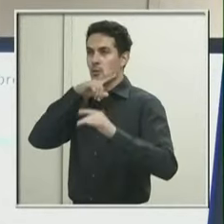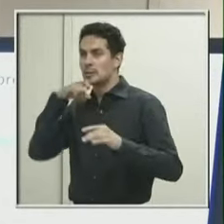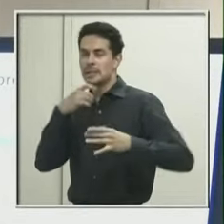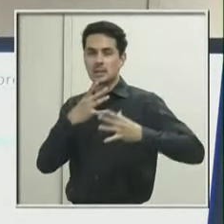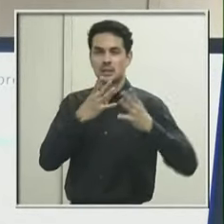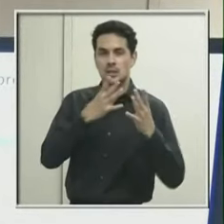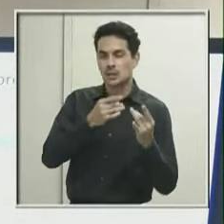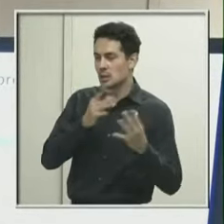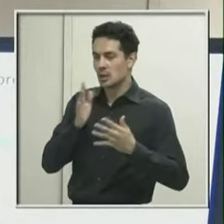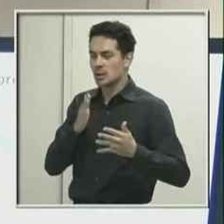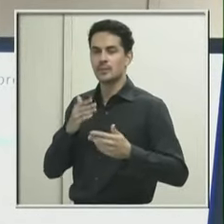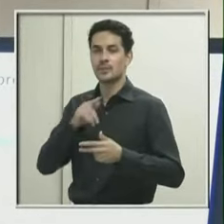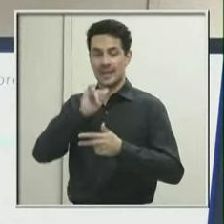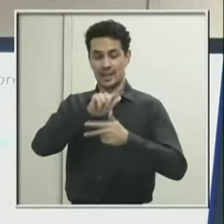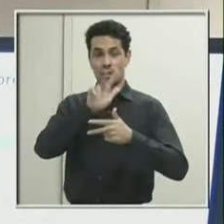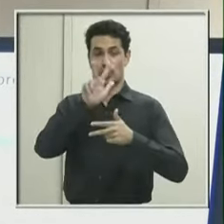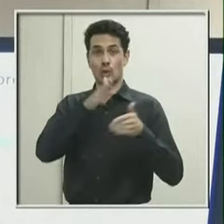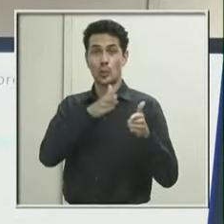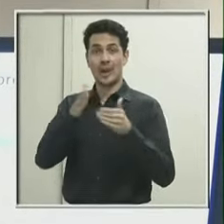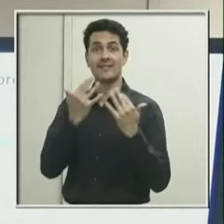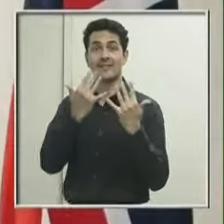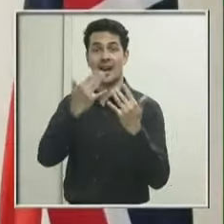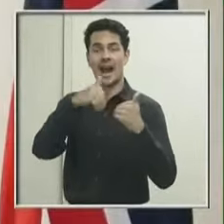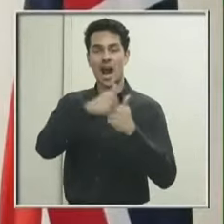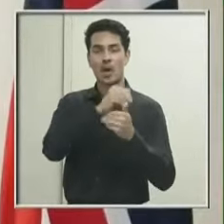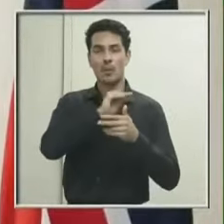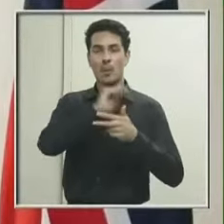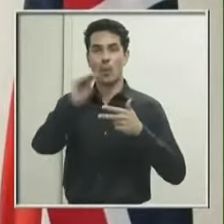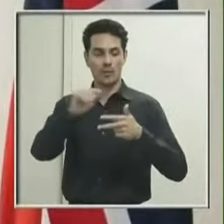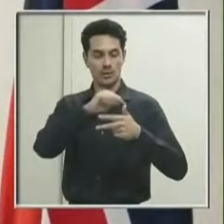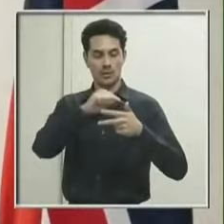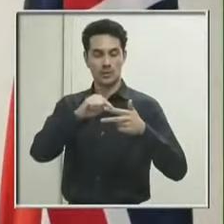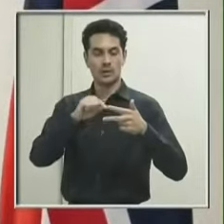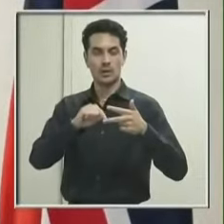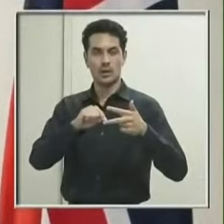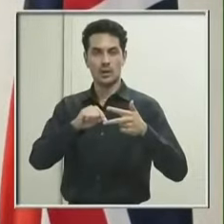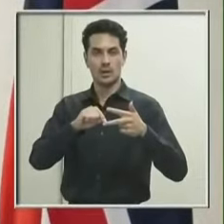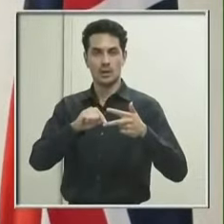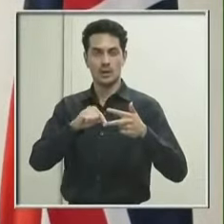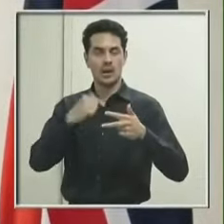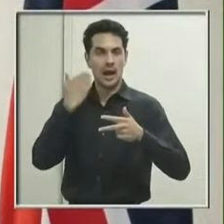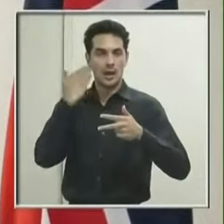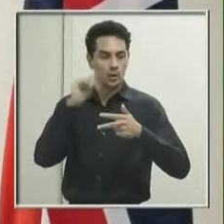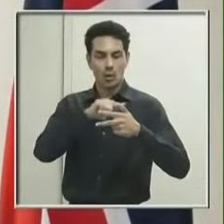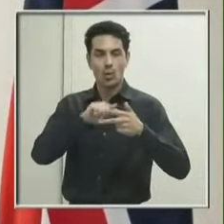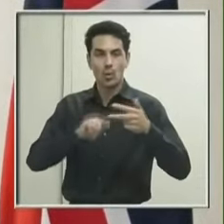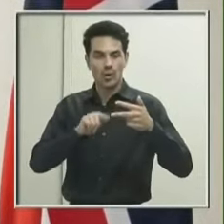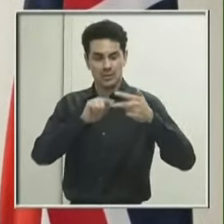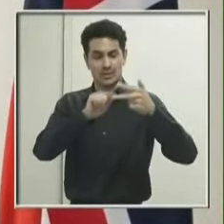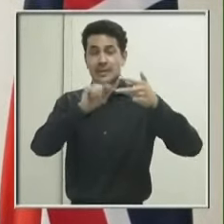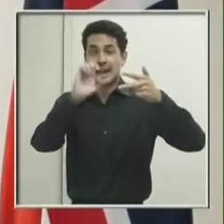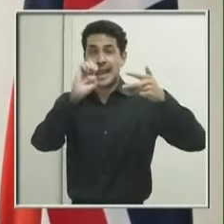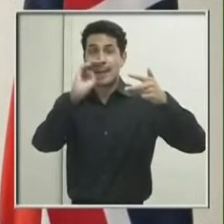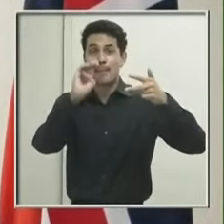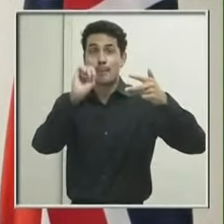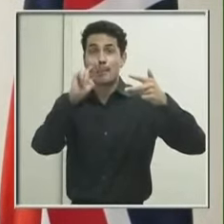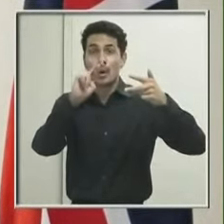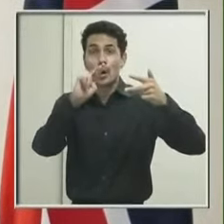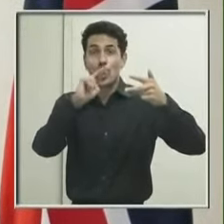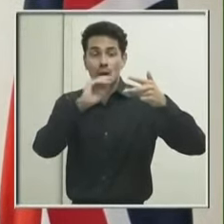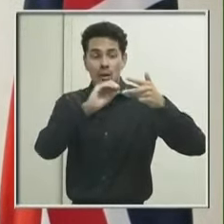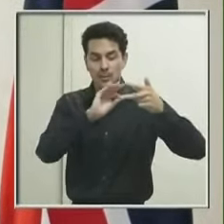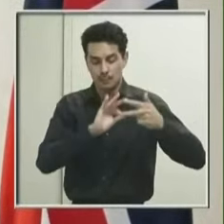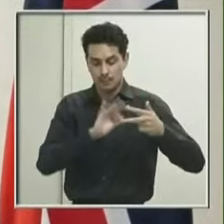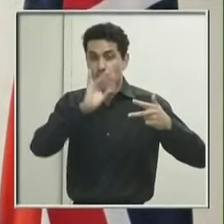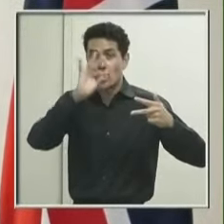three ways that fire gets transmitted. But now knowing about those ember showers and winds that are 80 miles